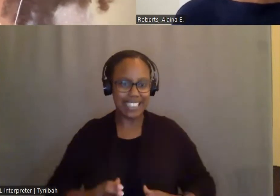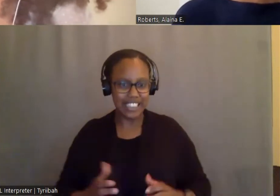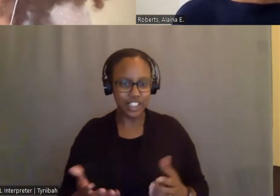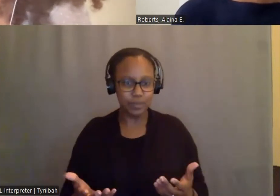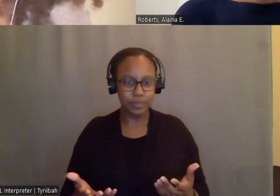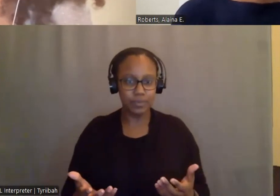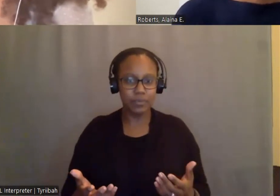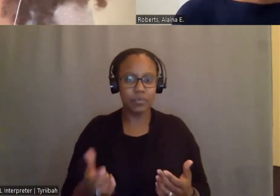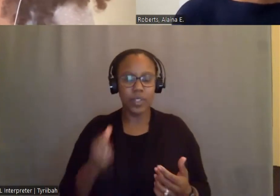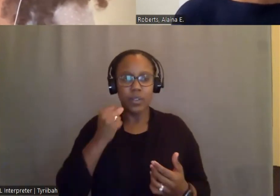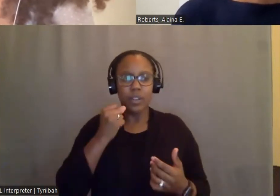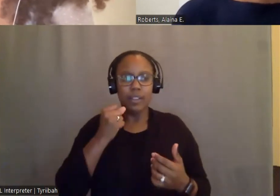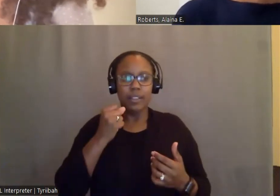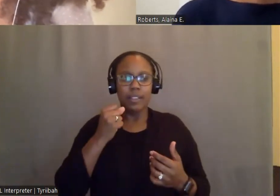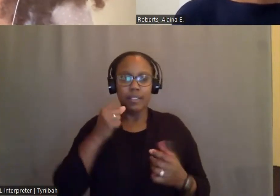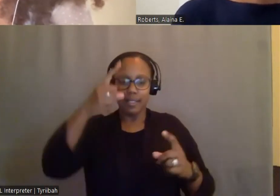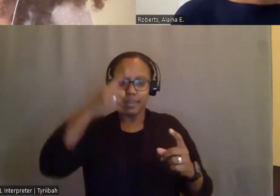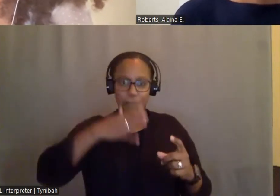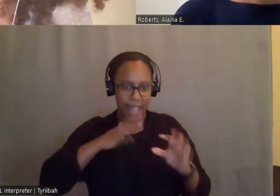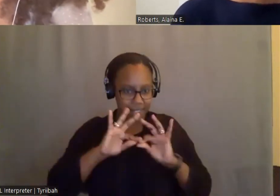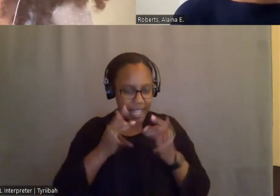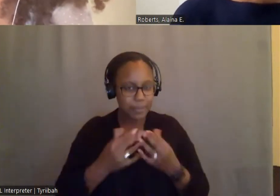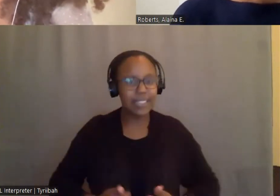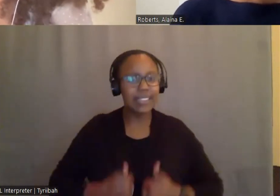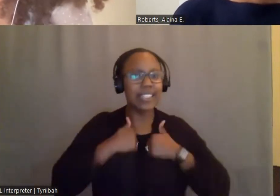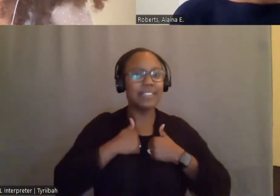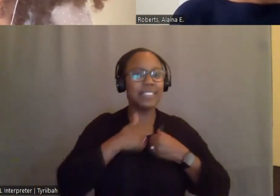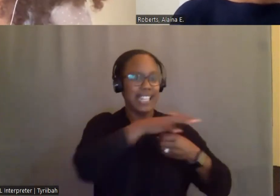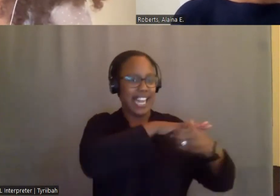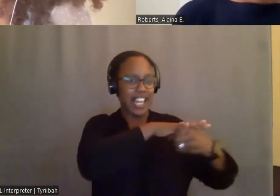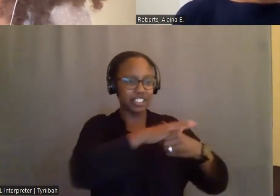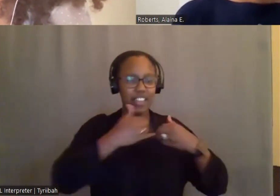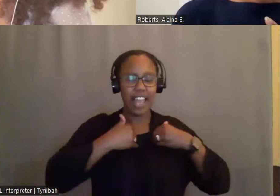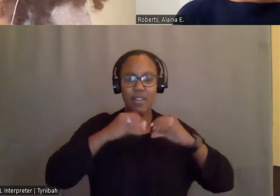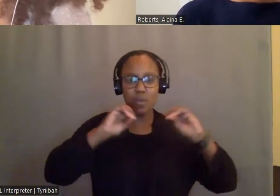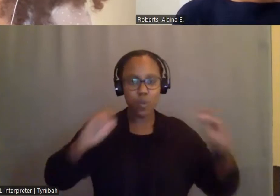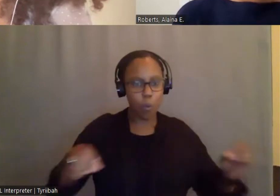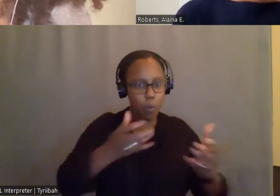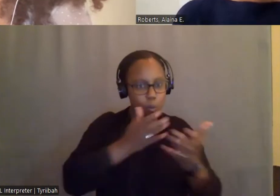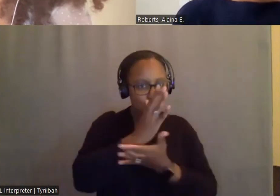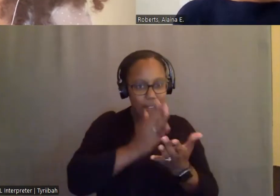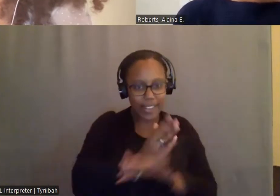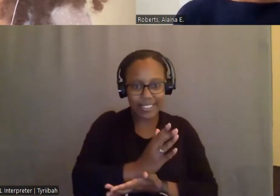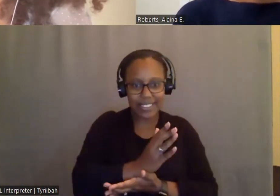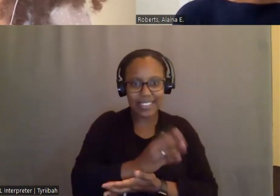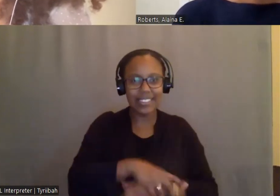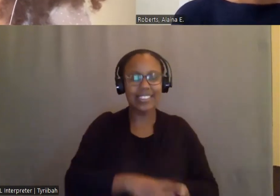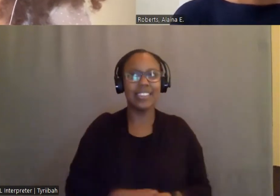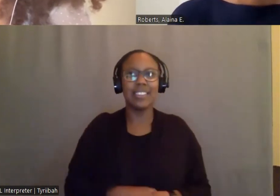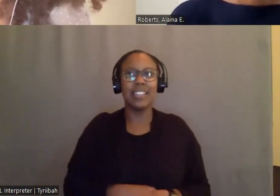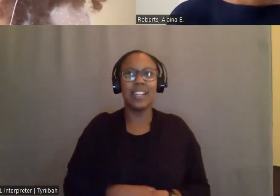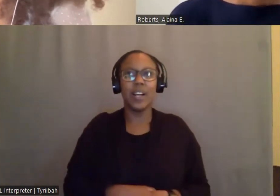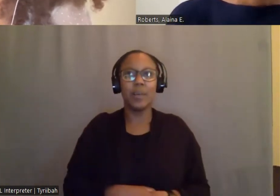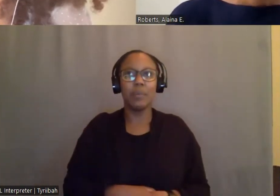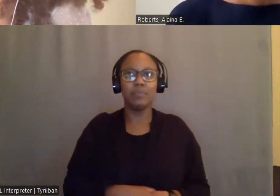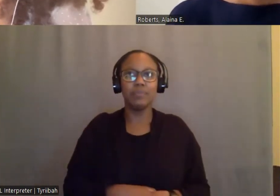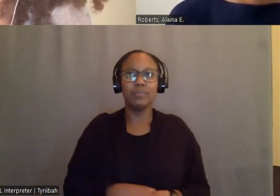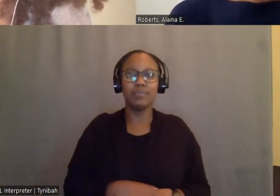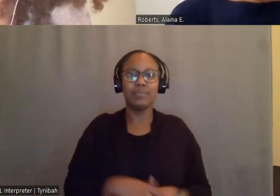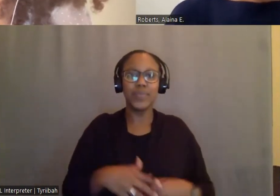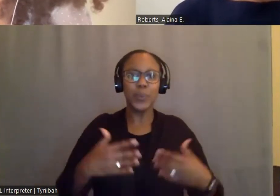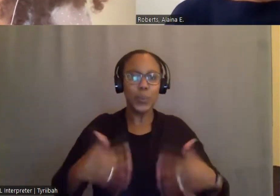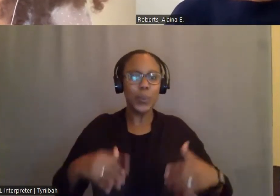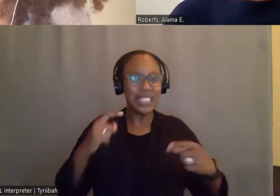they did not have any rights after a certain period of time, where there was a certain threat of violence.